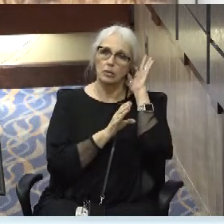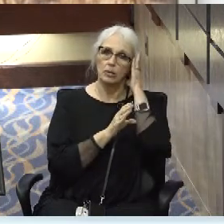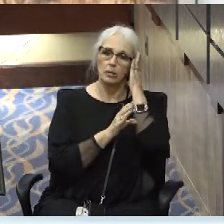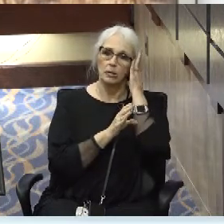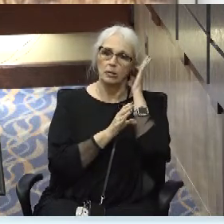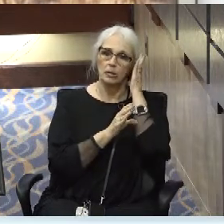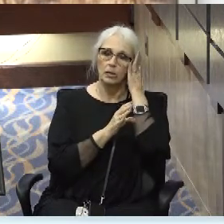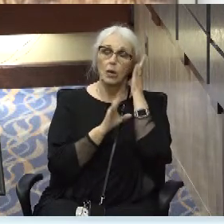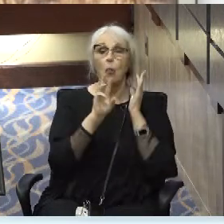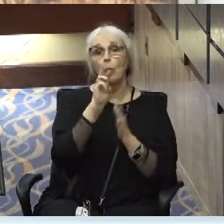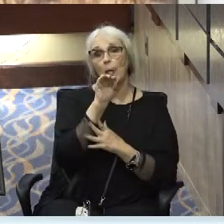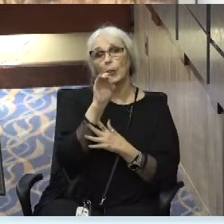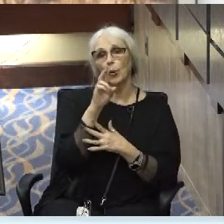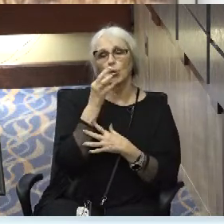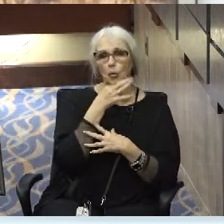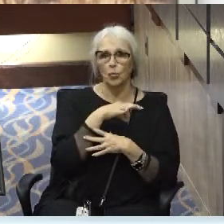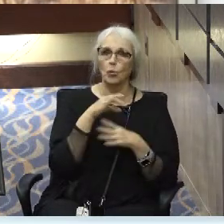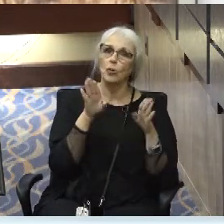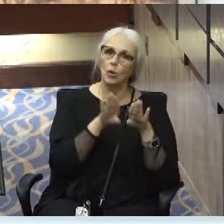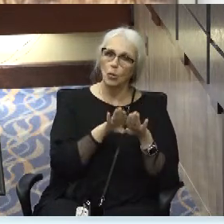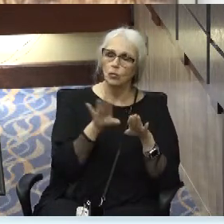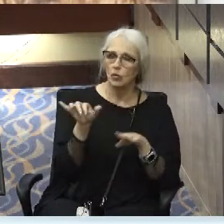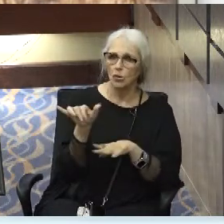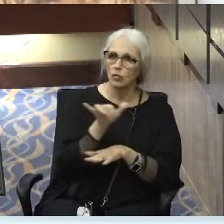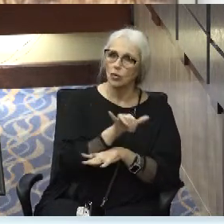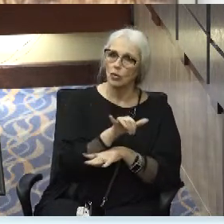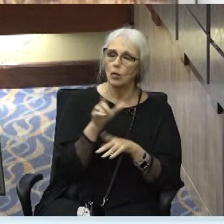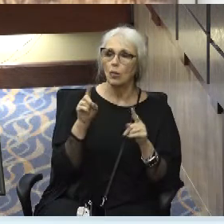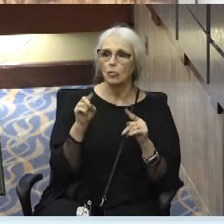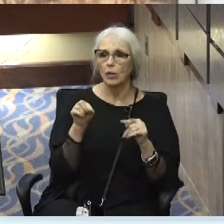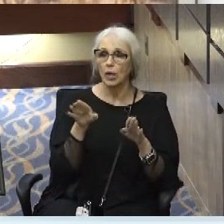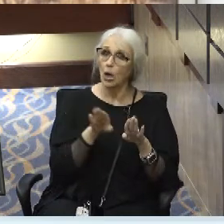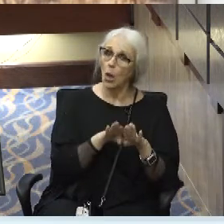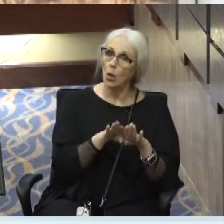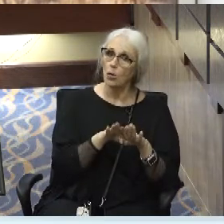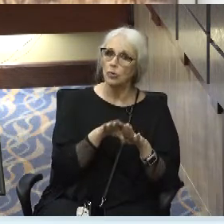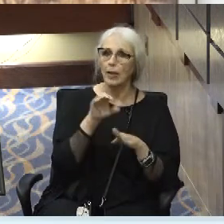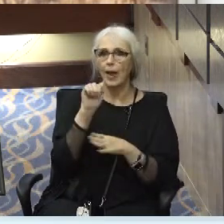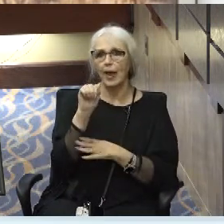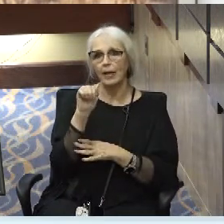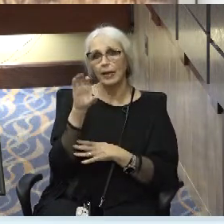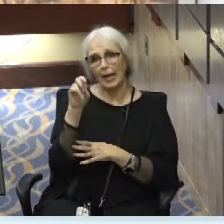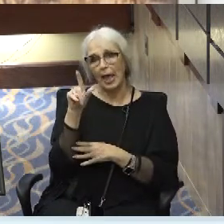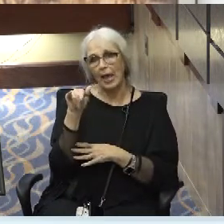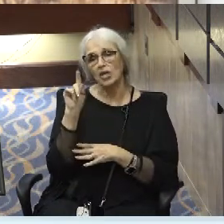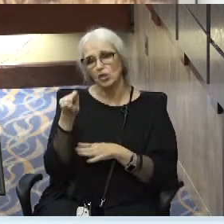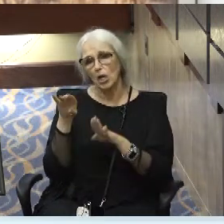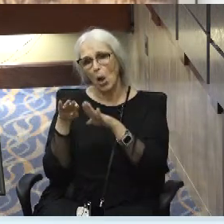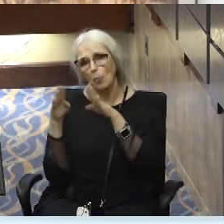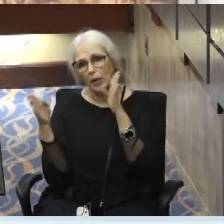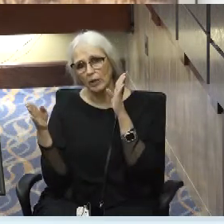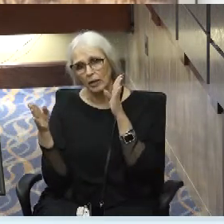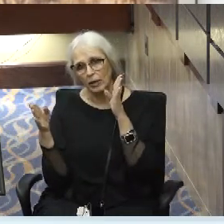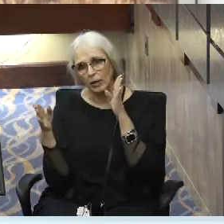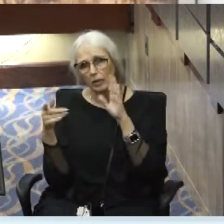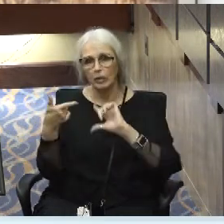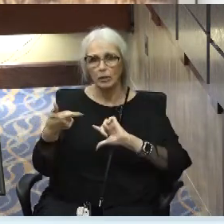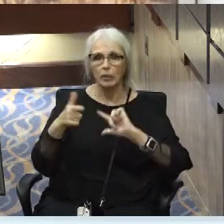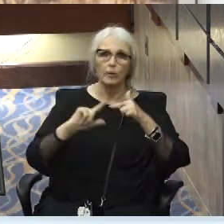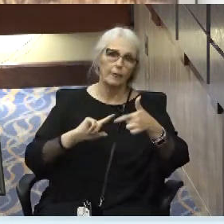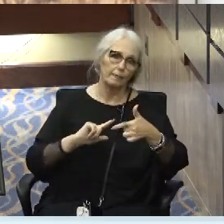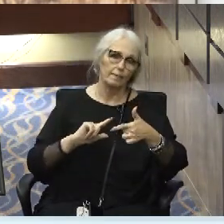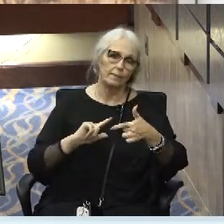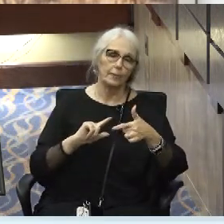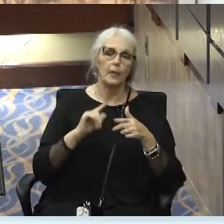Webster Avenue will be closed. When Webster Avenue is closed, Clay Avenue should be back open then. Right now, for those who